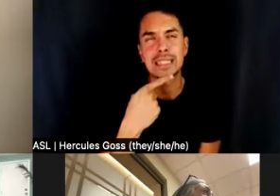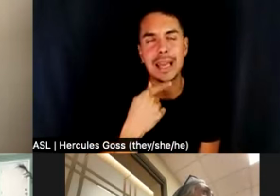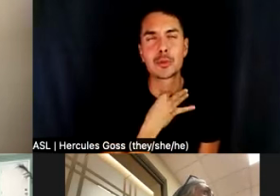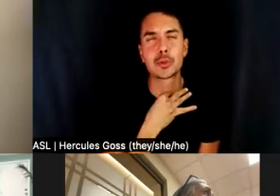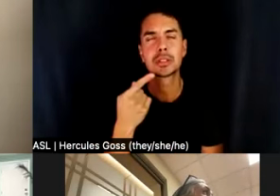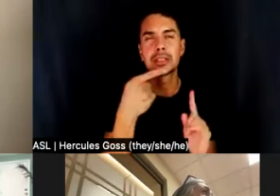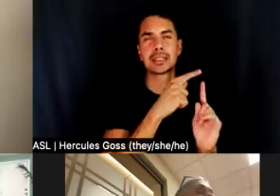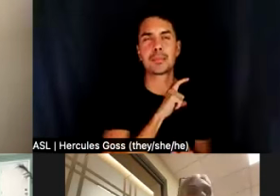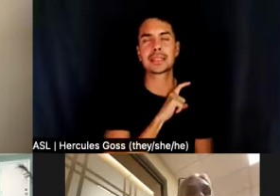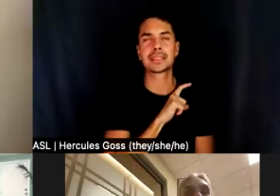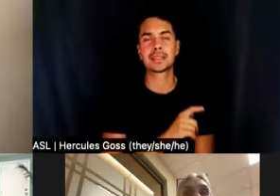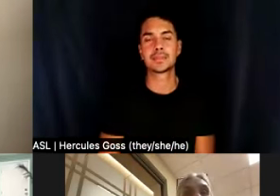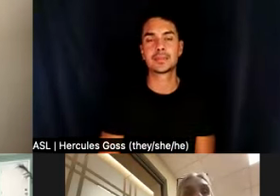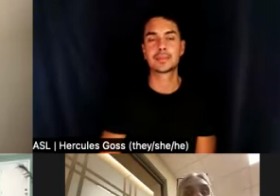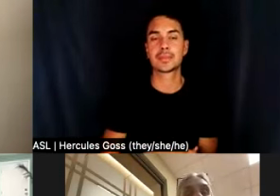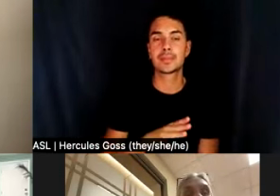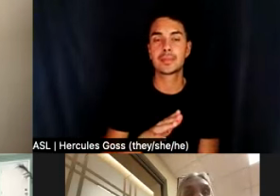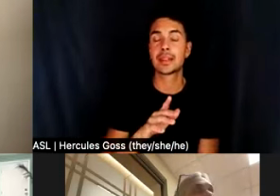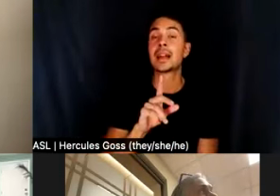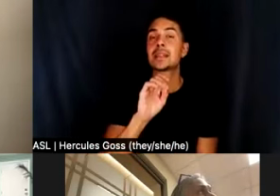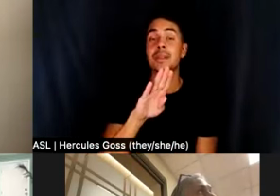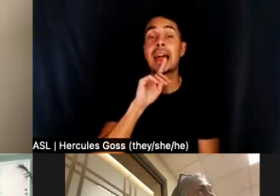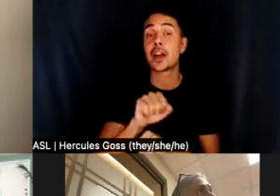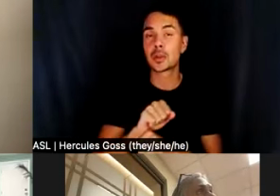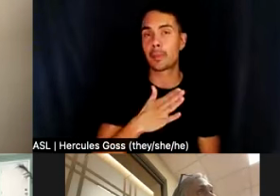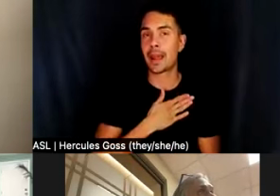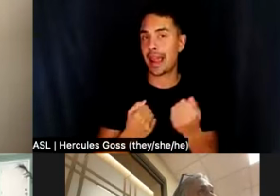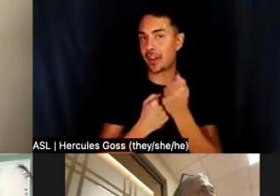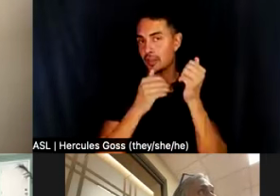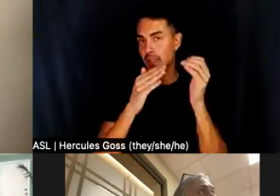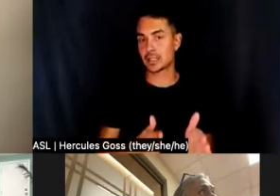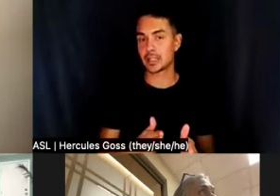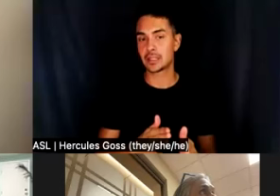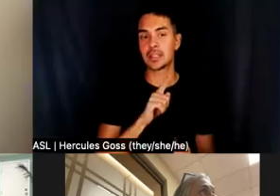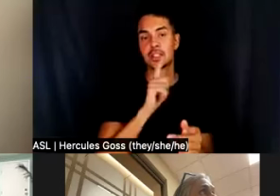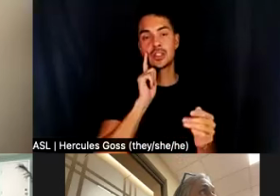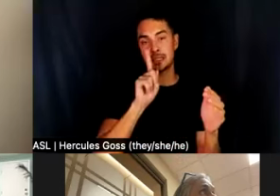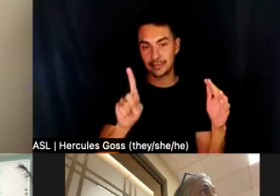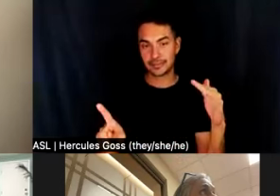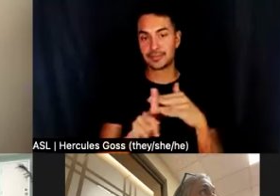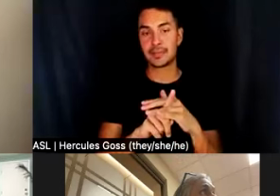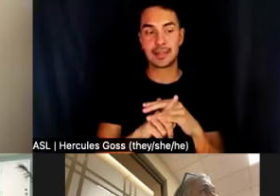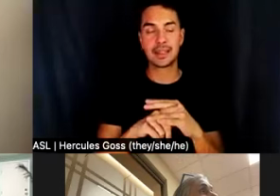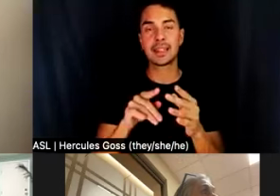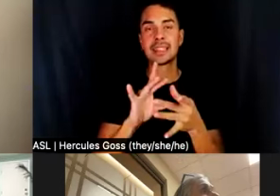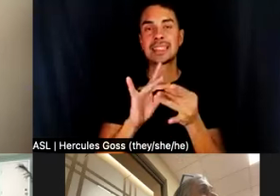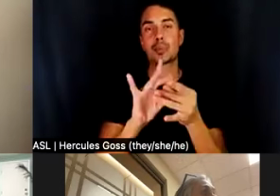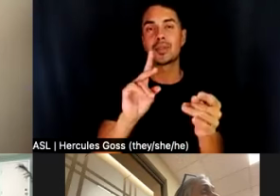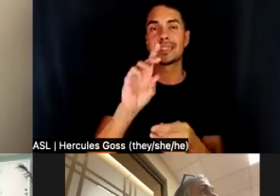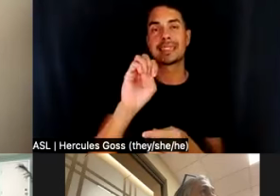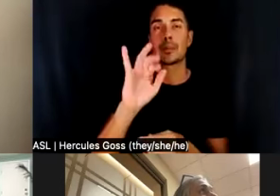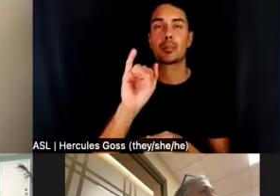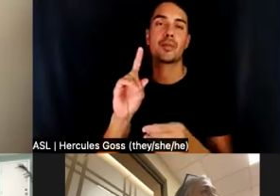Well, it was actually my advocate. Like, she was just coming in to debrief me because she was getting very